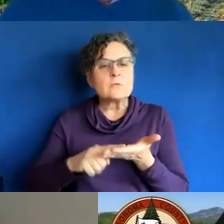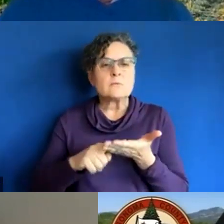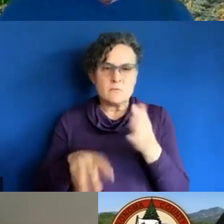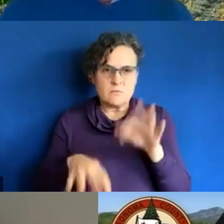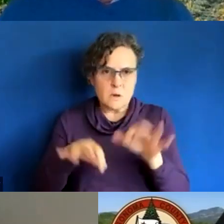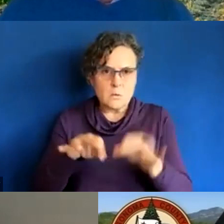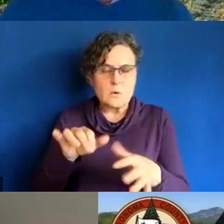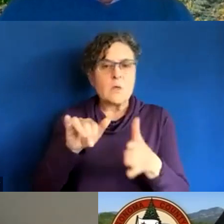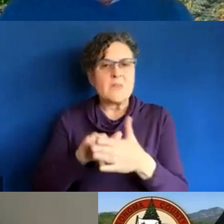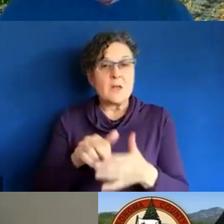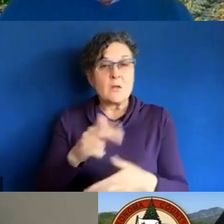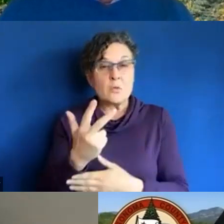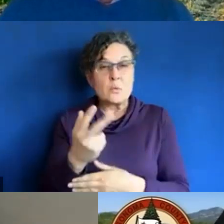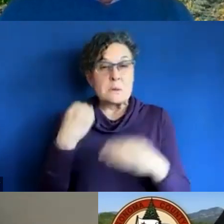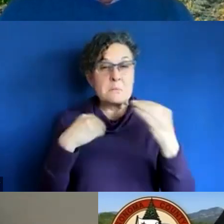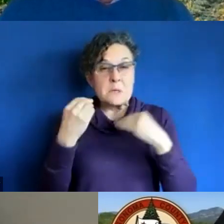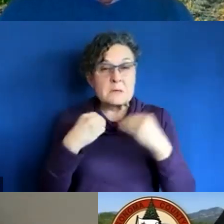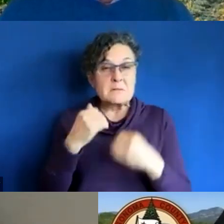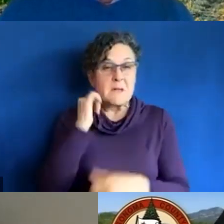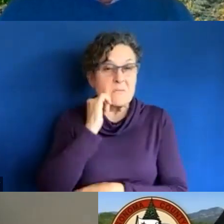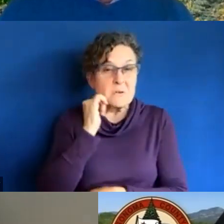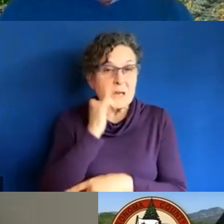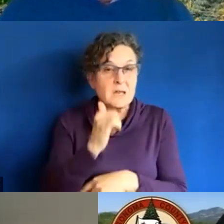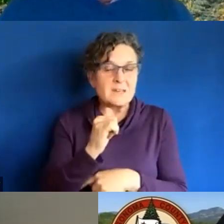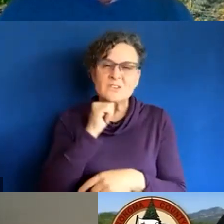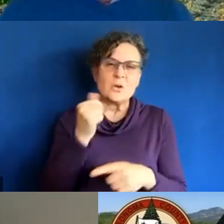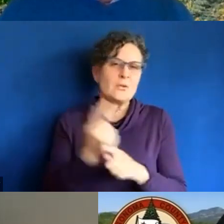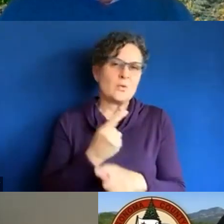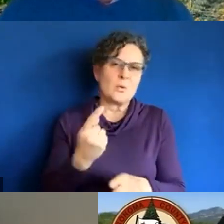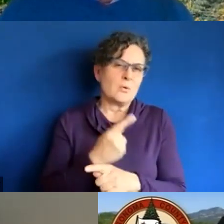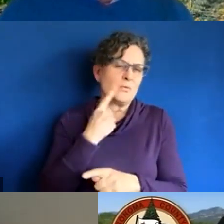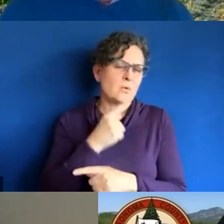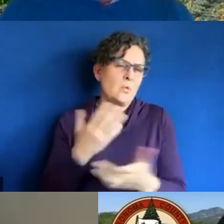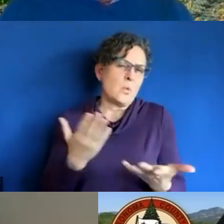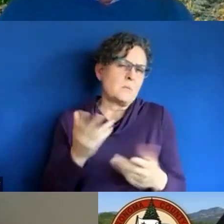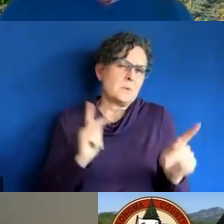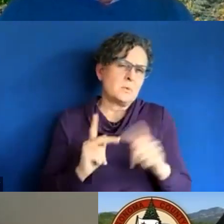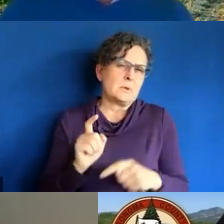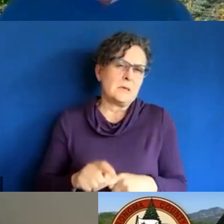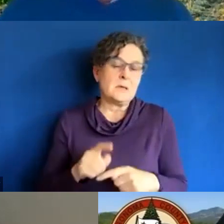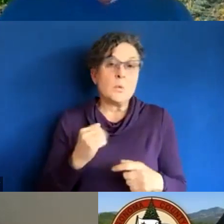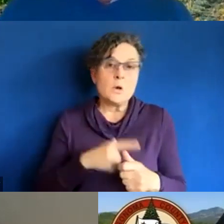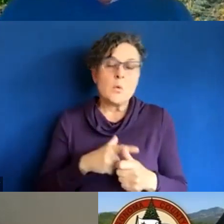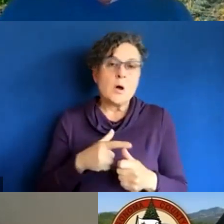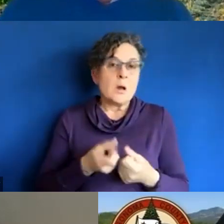is not typical for what someone might need, and we don't want to waste food.